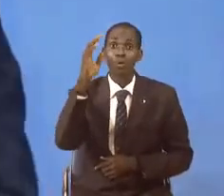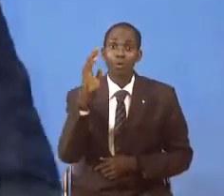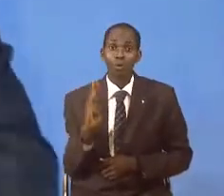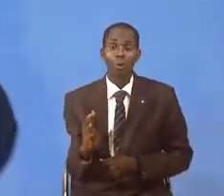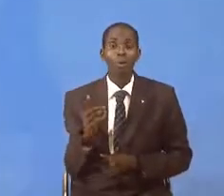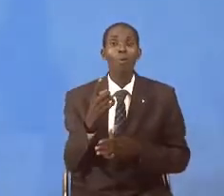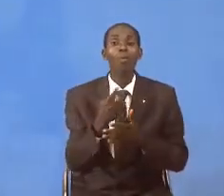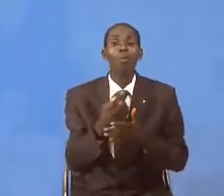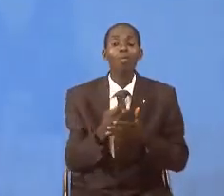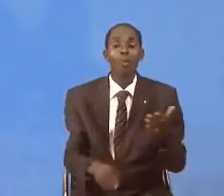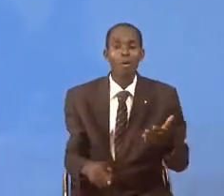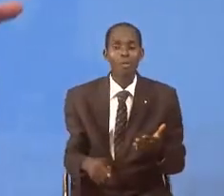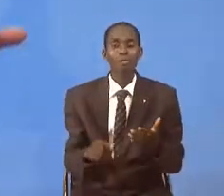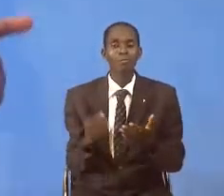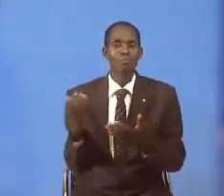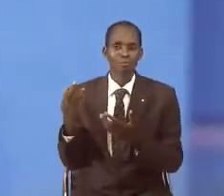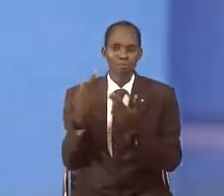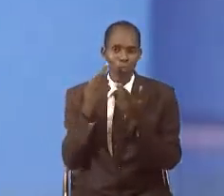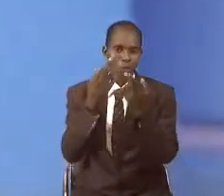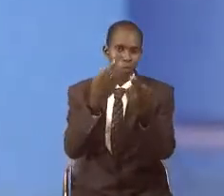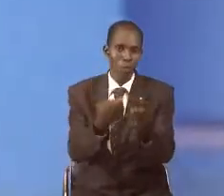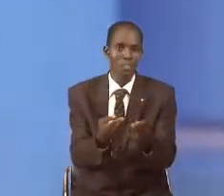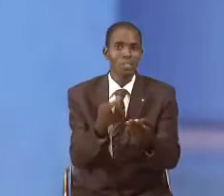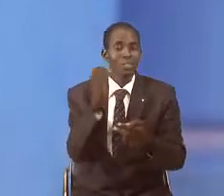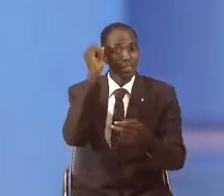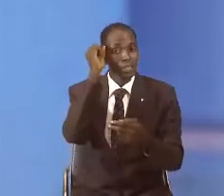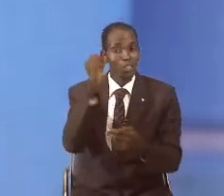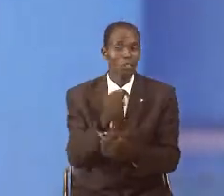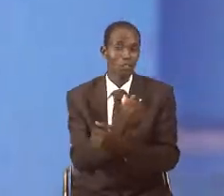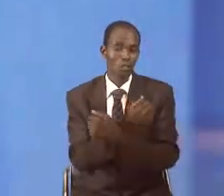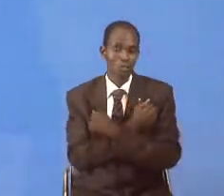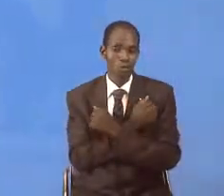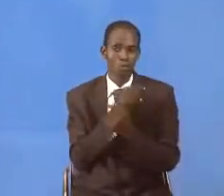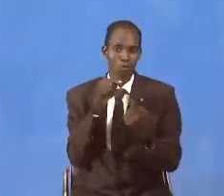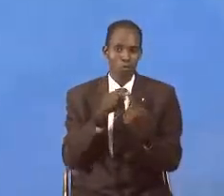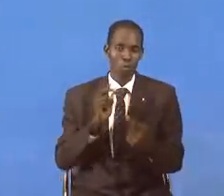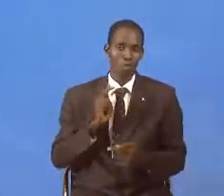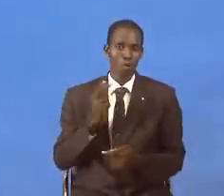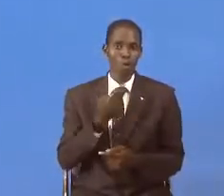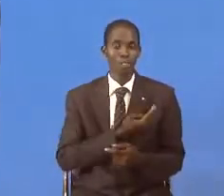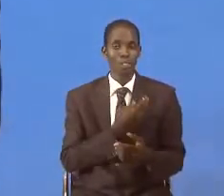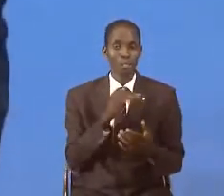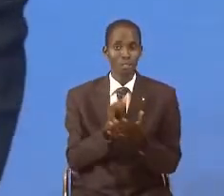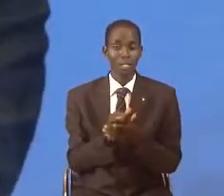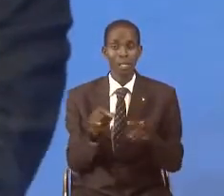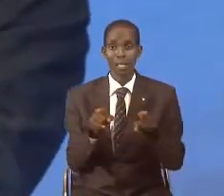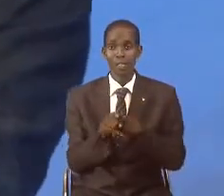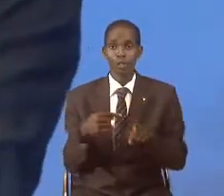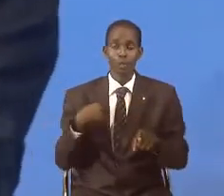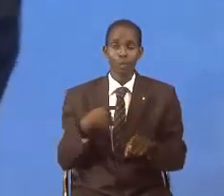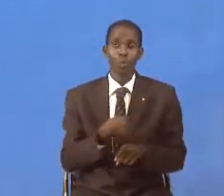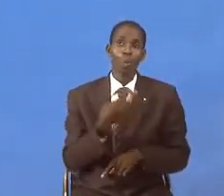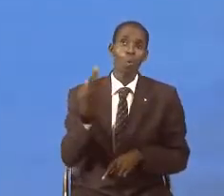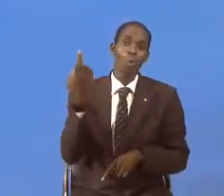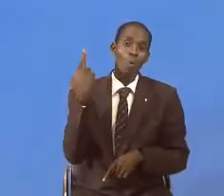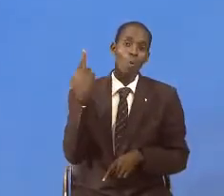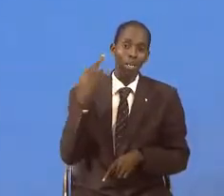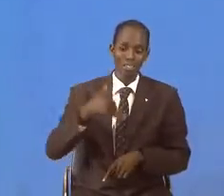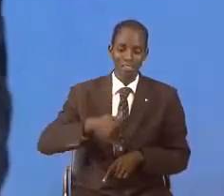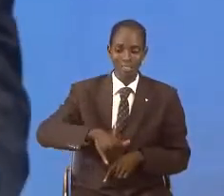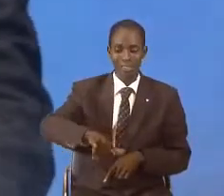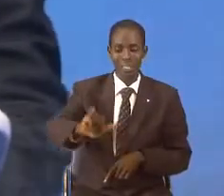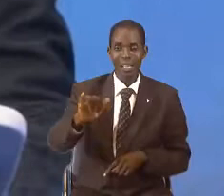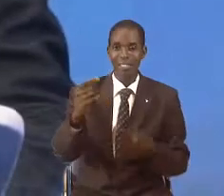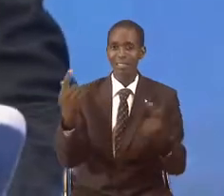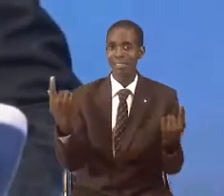Yes. Why? But God commendeth his love toward us in that while